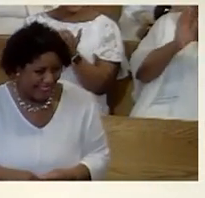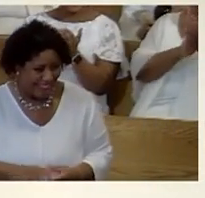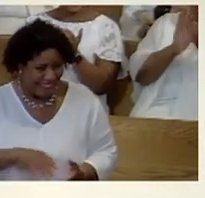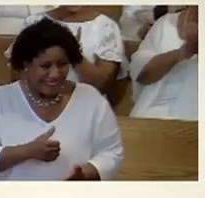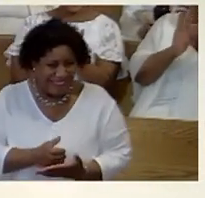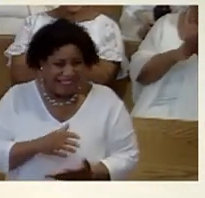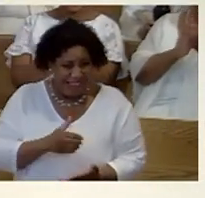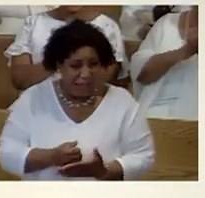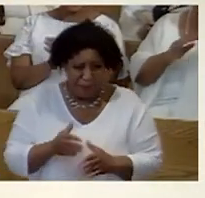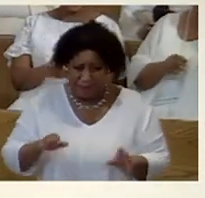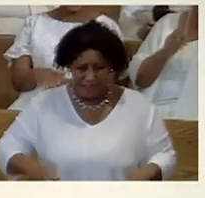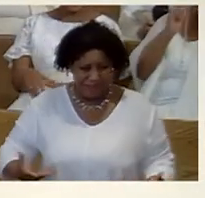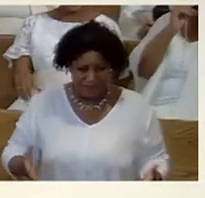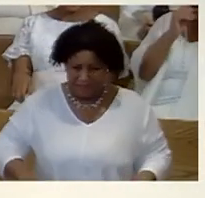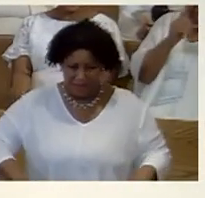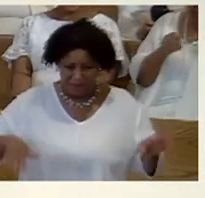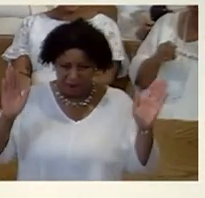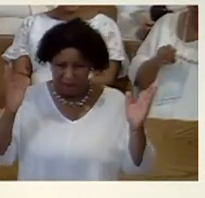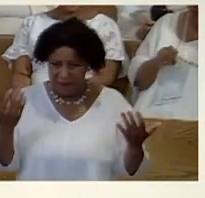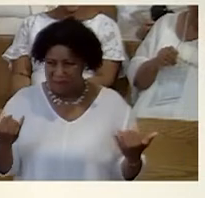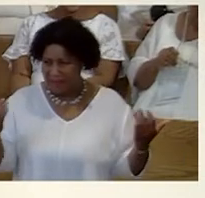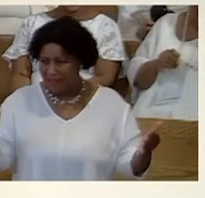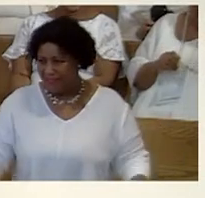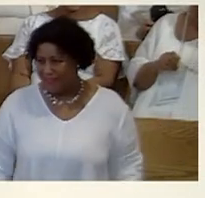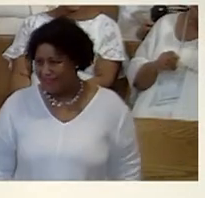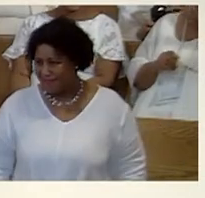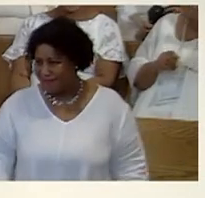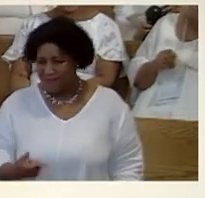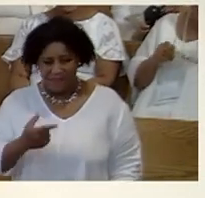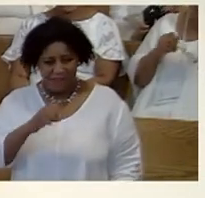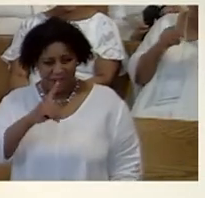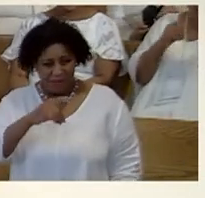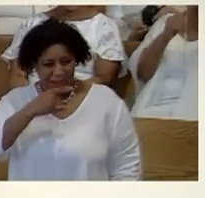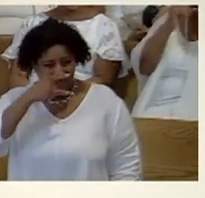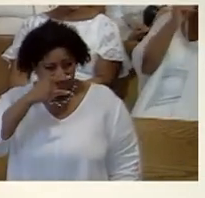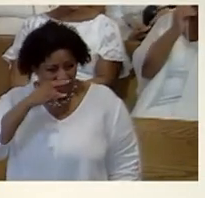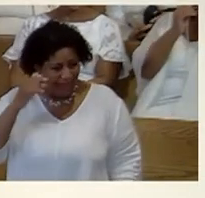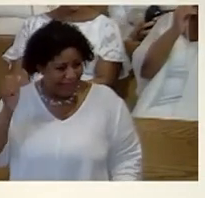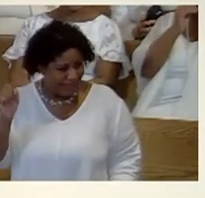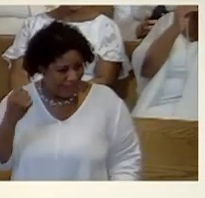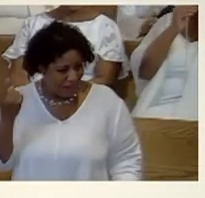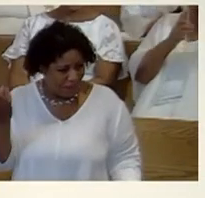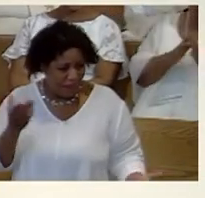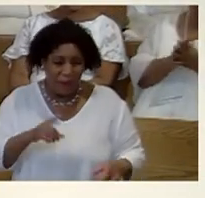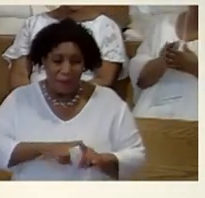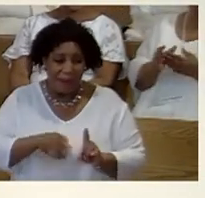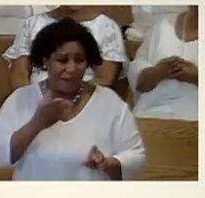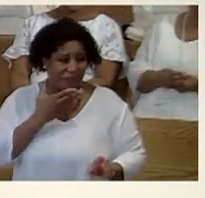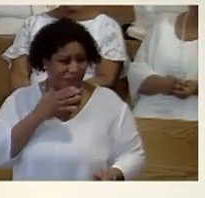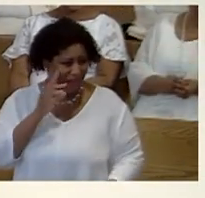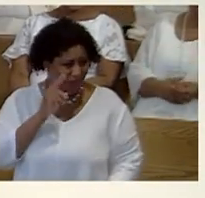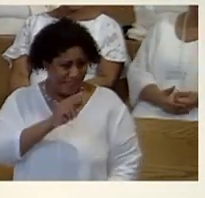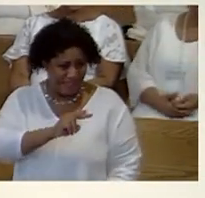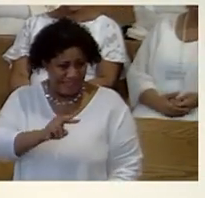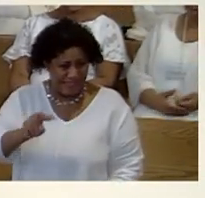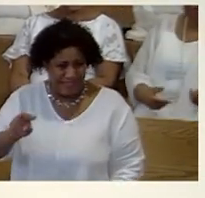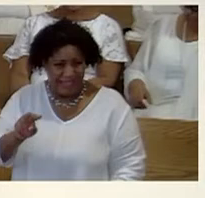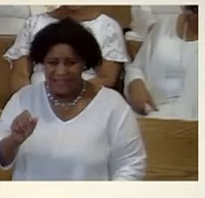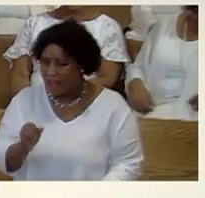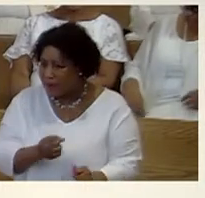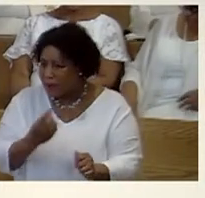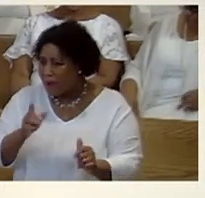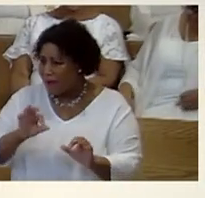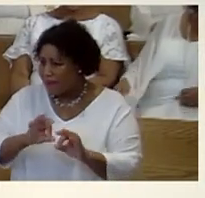amen. They're growing up now, so they're moving out and got the grandkids and everybody. But it's just good to see everybody and their